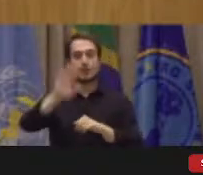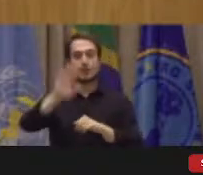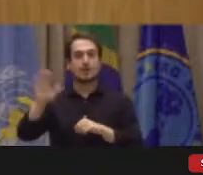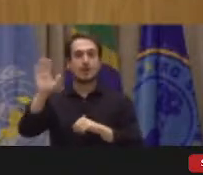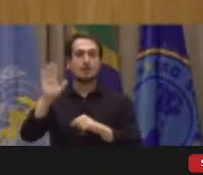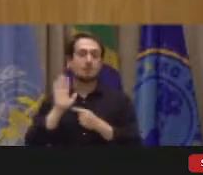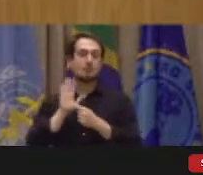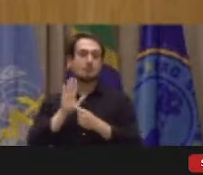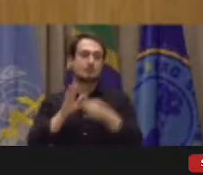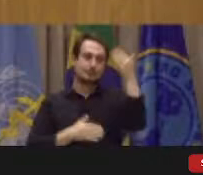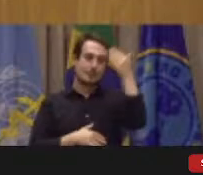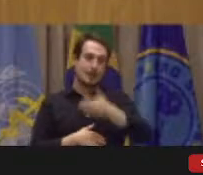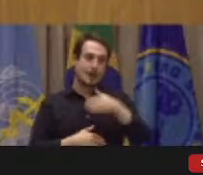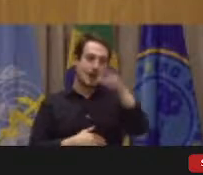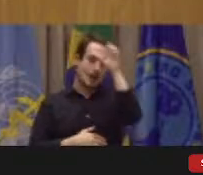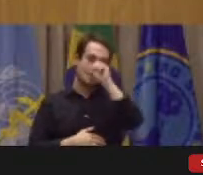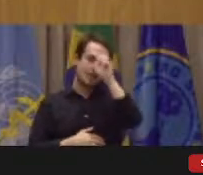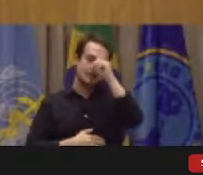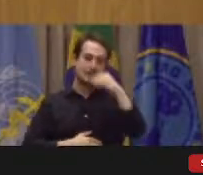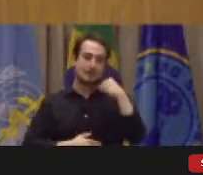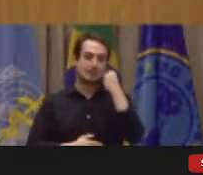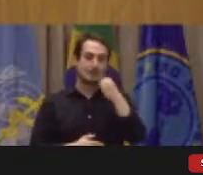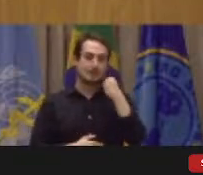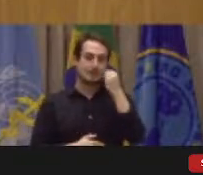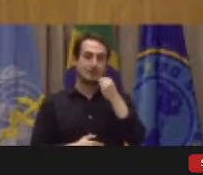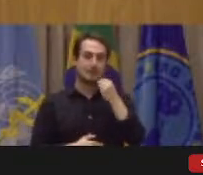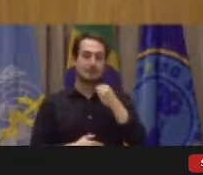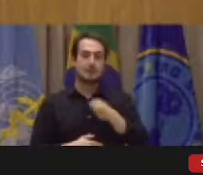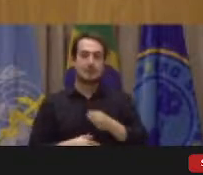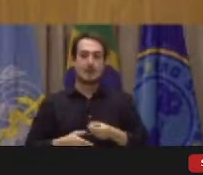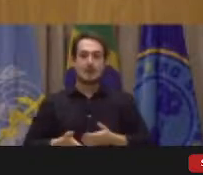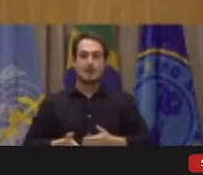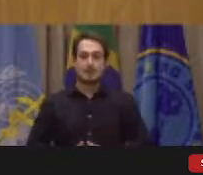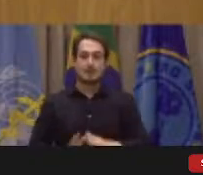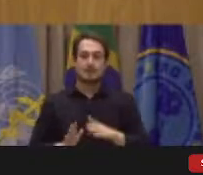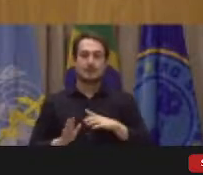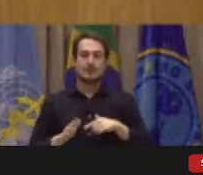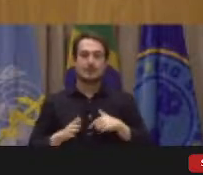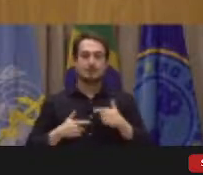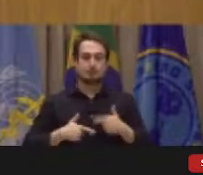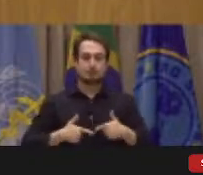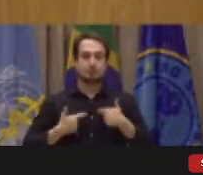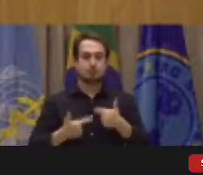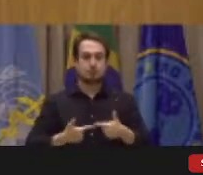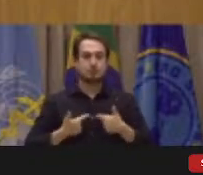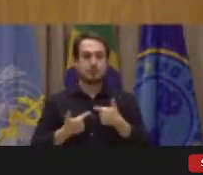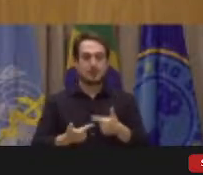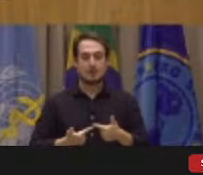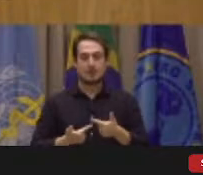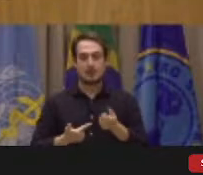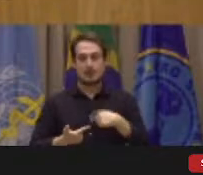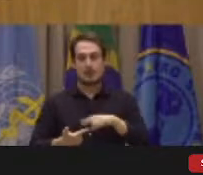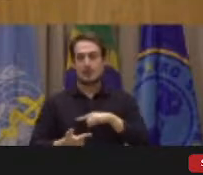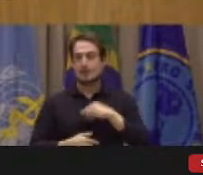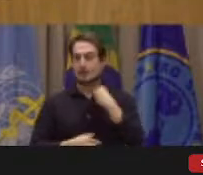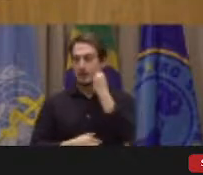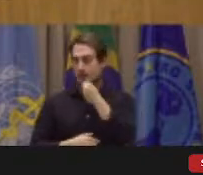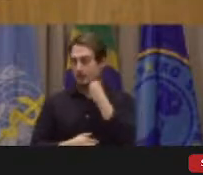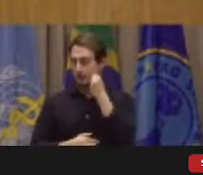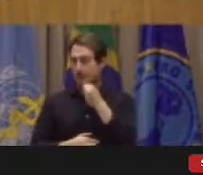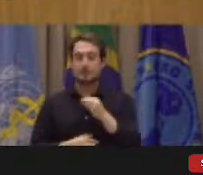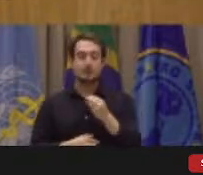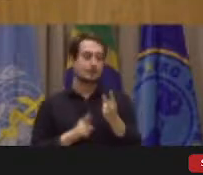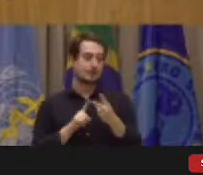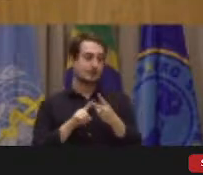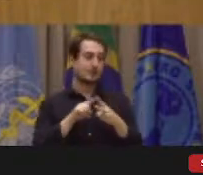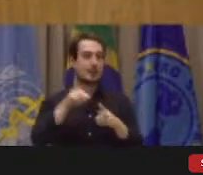the Northeast makes it worthwhile to see what that a son of yours don't run away from the